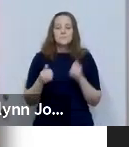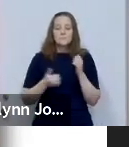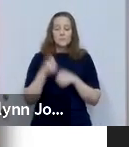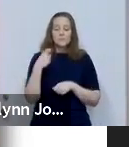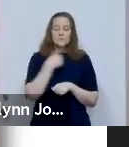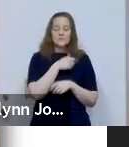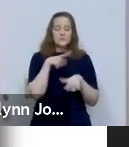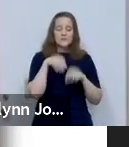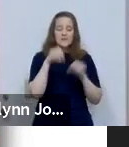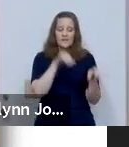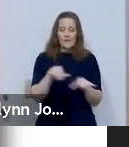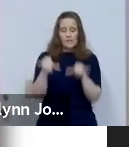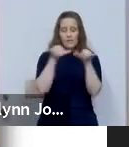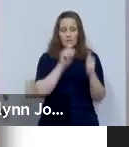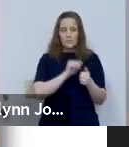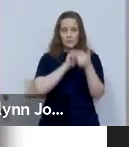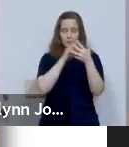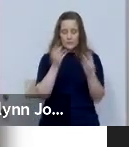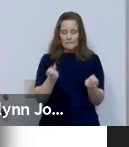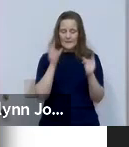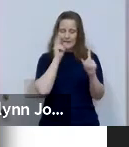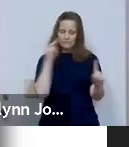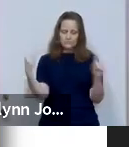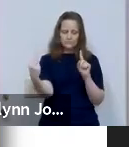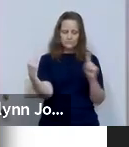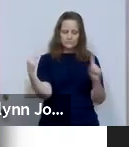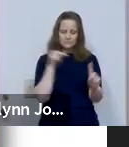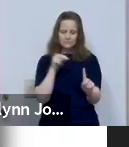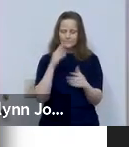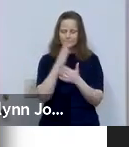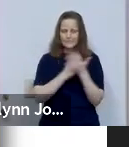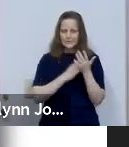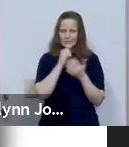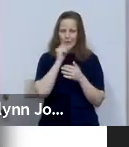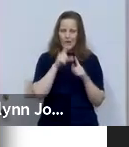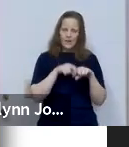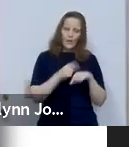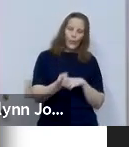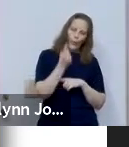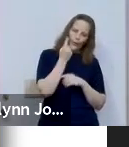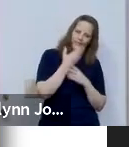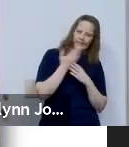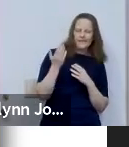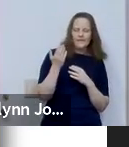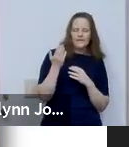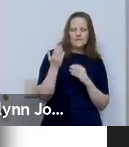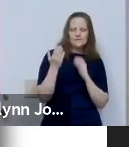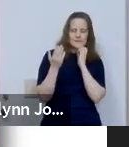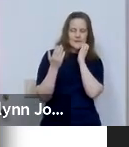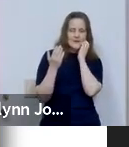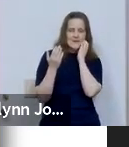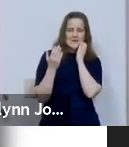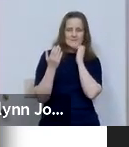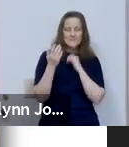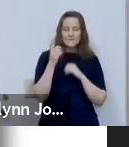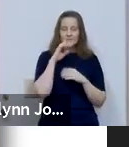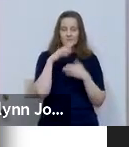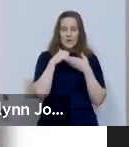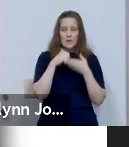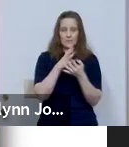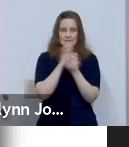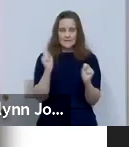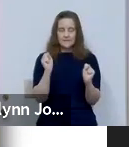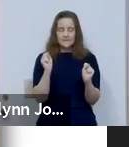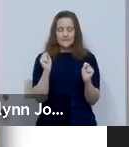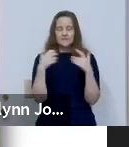common approach, and it's a multi-prong approach so that you're not relying on any one single action to help with safety and